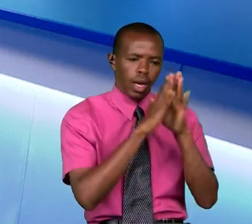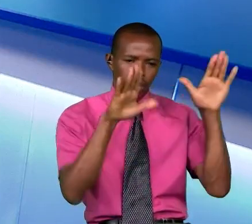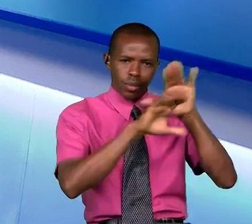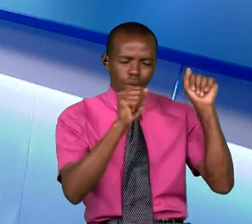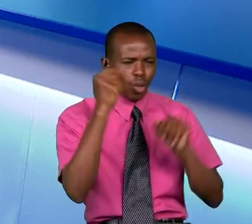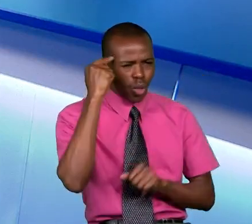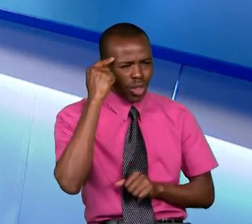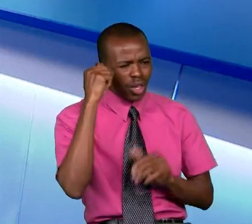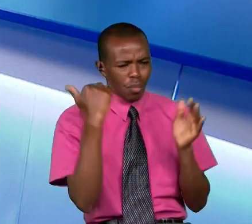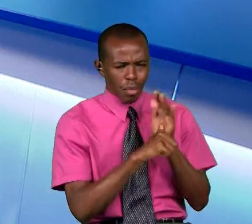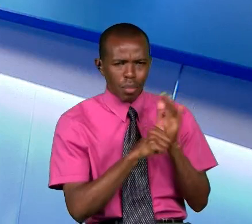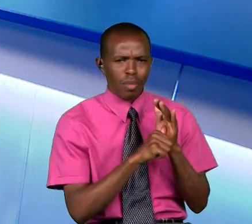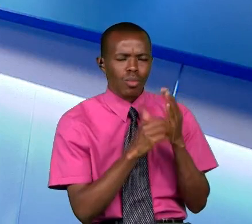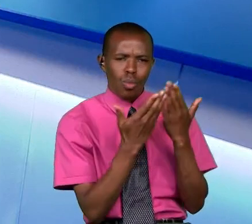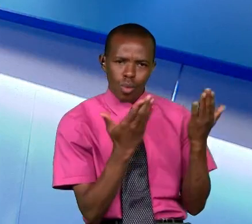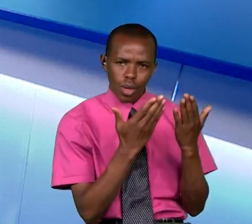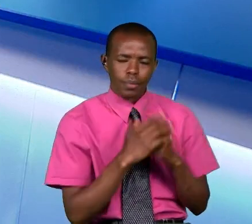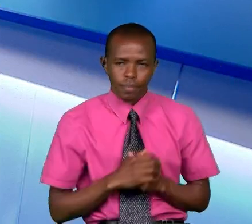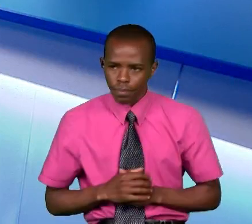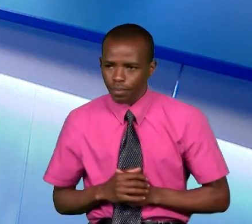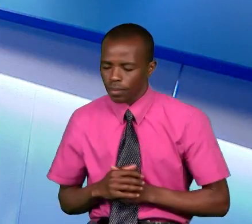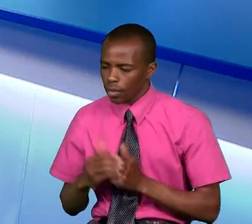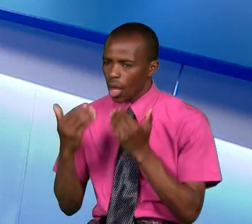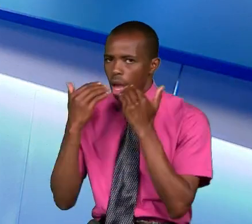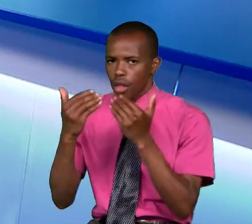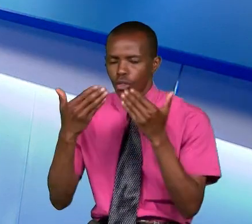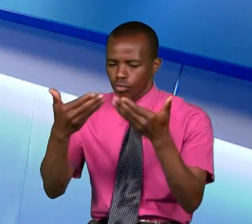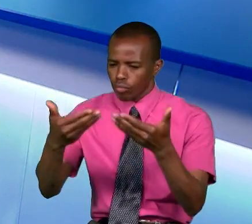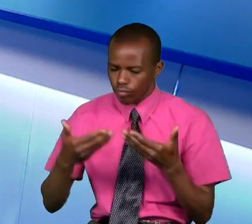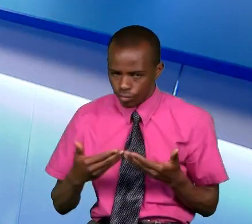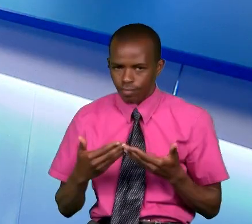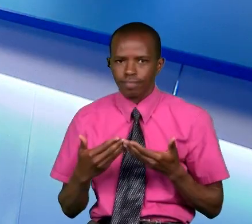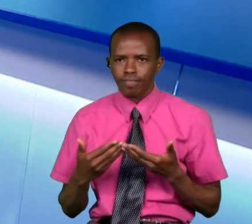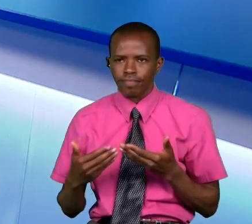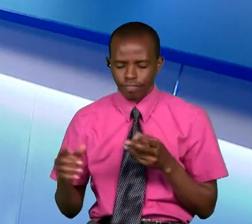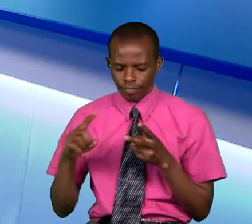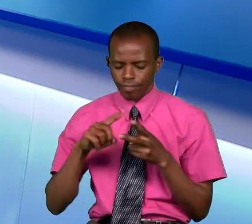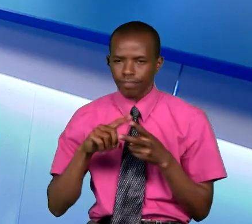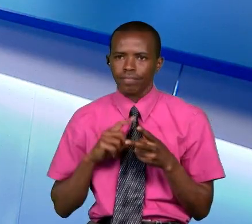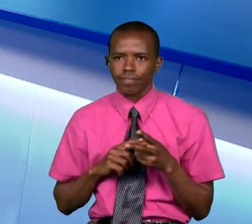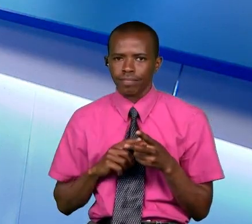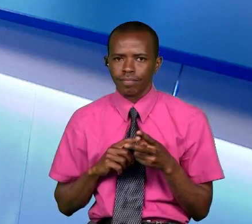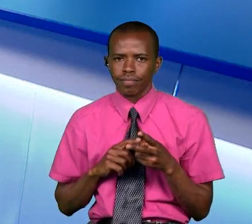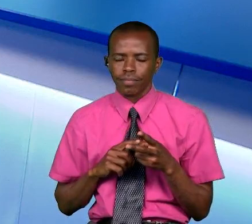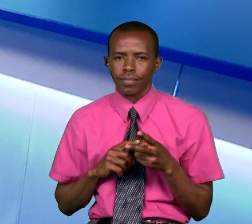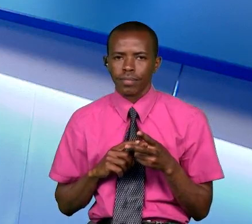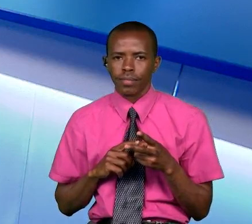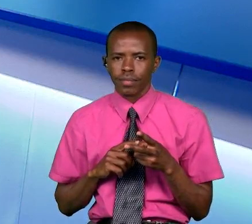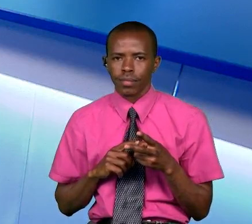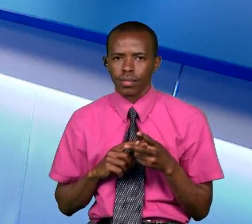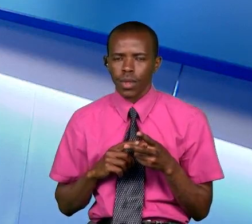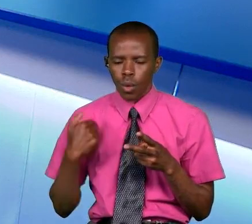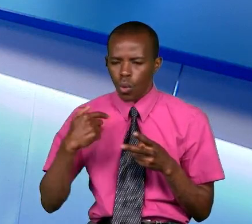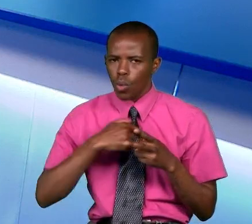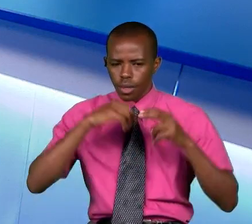do you think the rain started beating the two? Well, Fred, thanks for having us. And two things I'll start this evening. One, we all